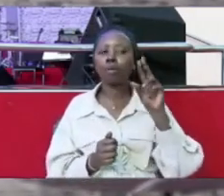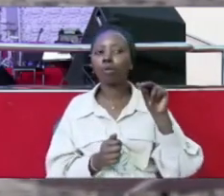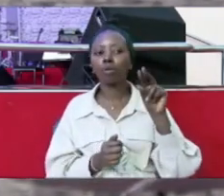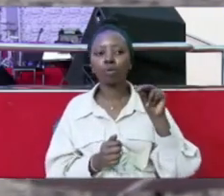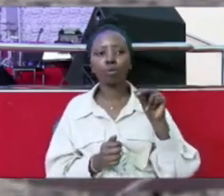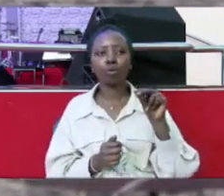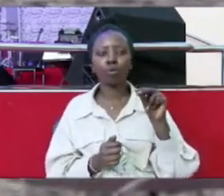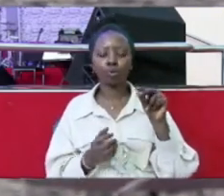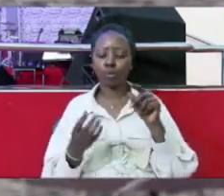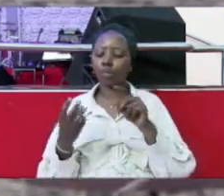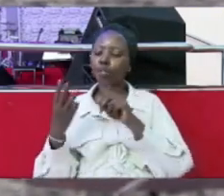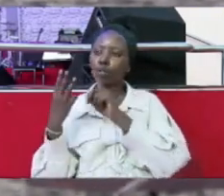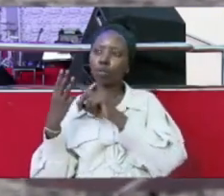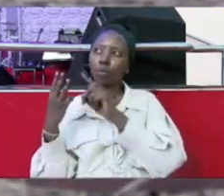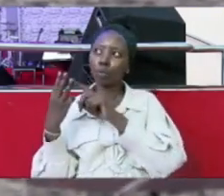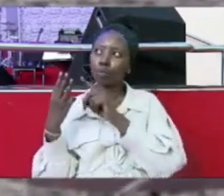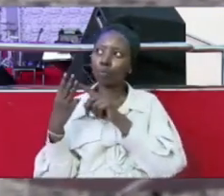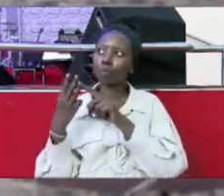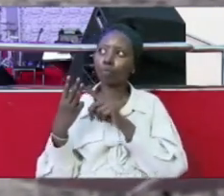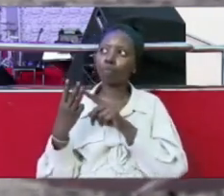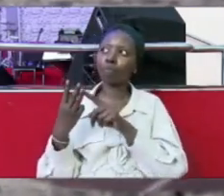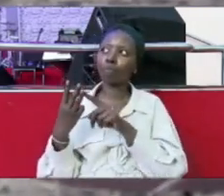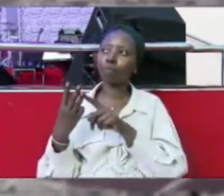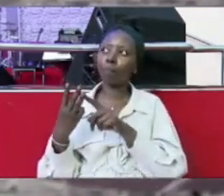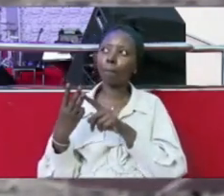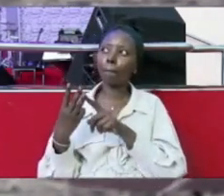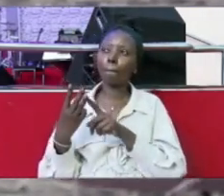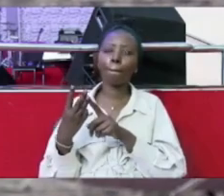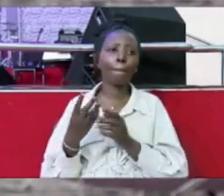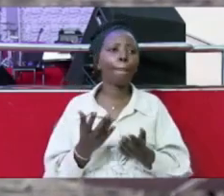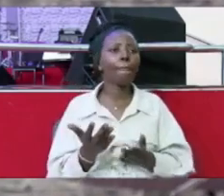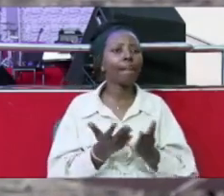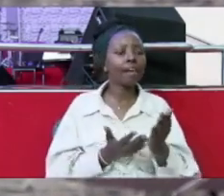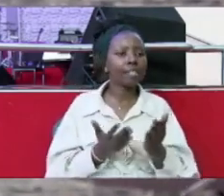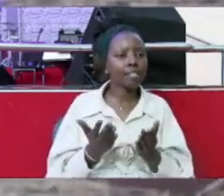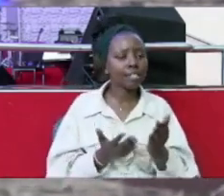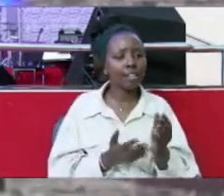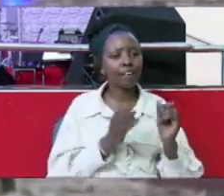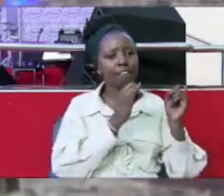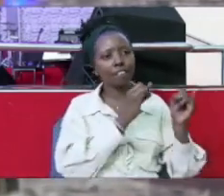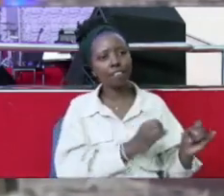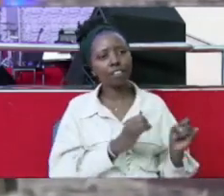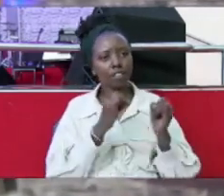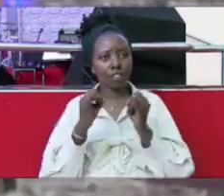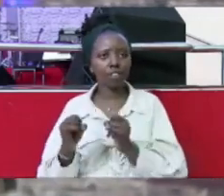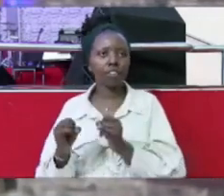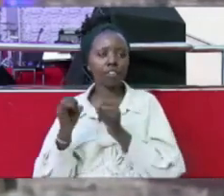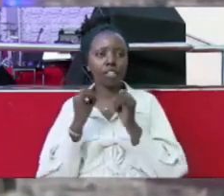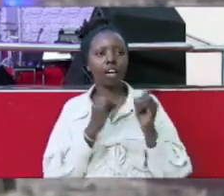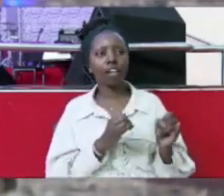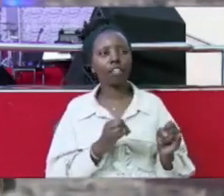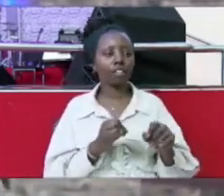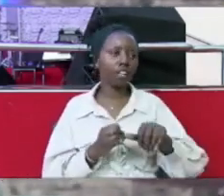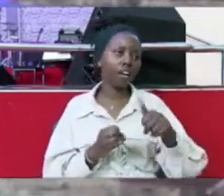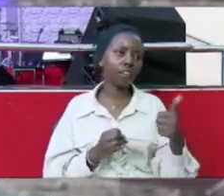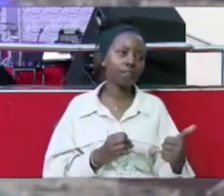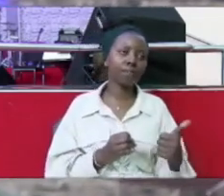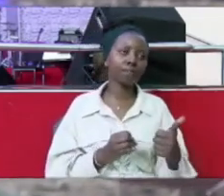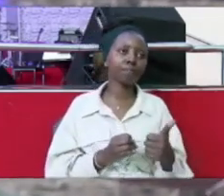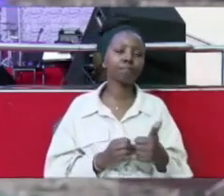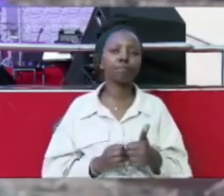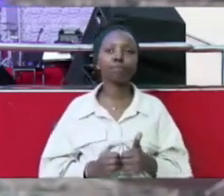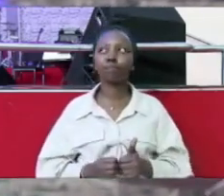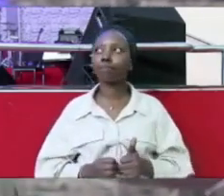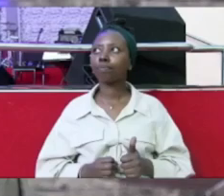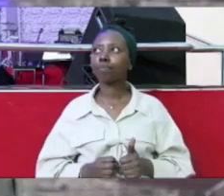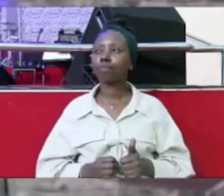The third thing for application we need to do is serve each other. Jambo la tatu la kufanyisha kazi ni kuhudumiana moja na